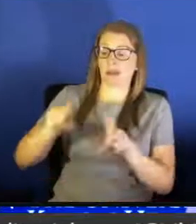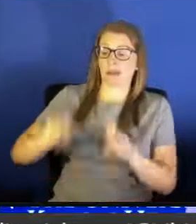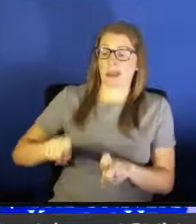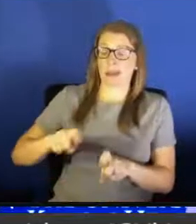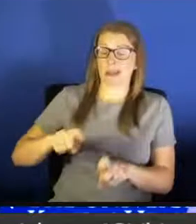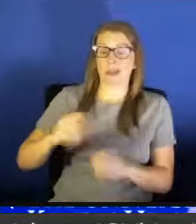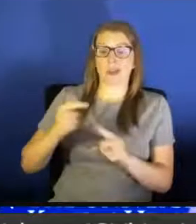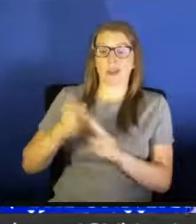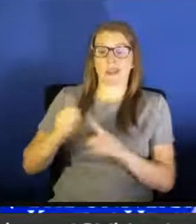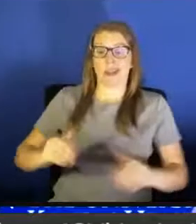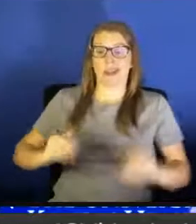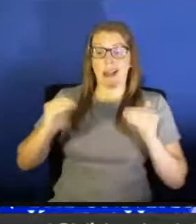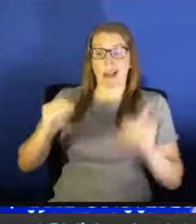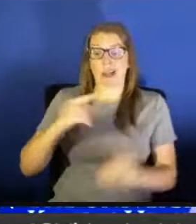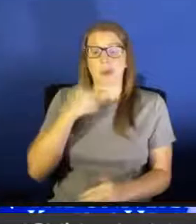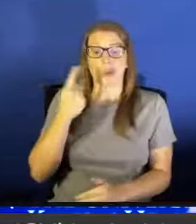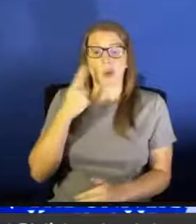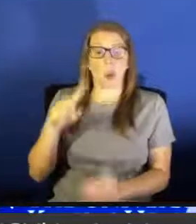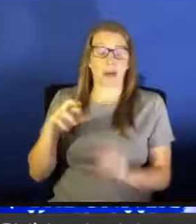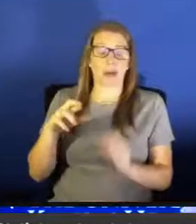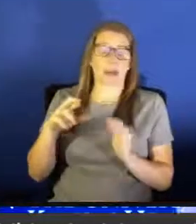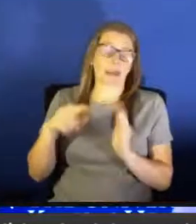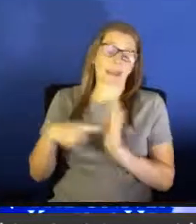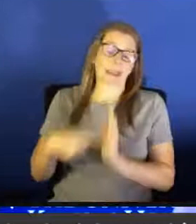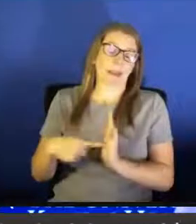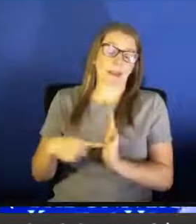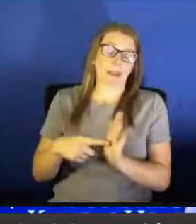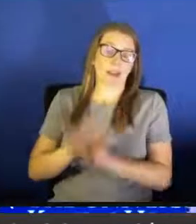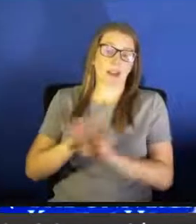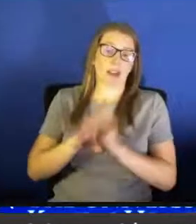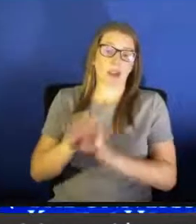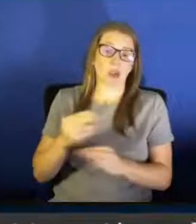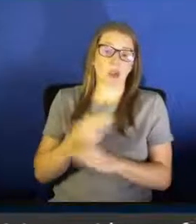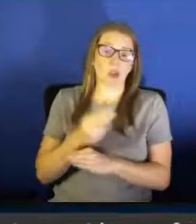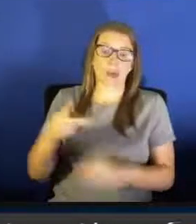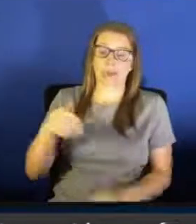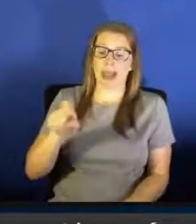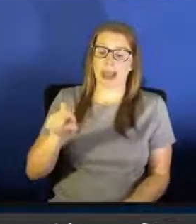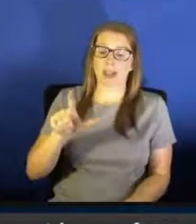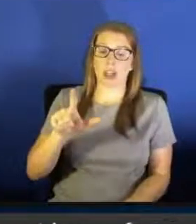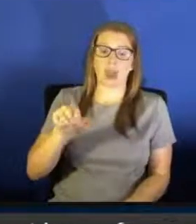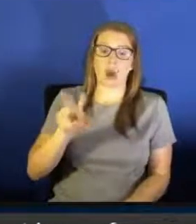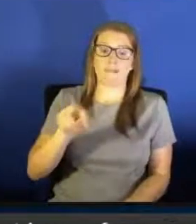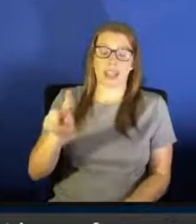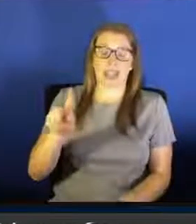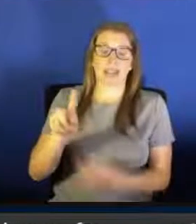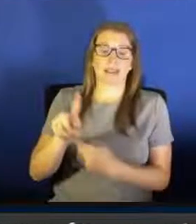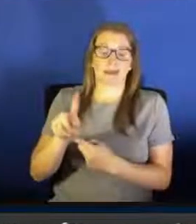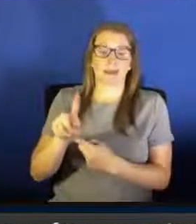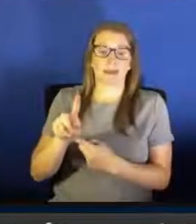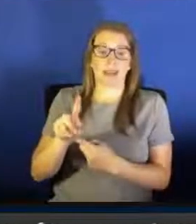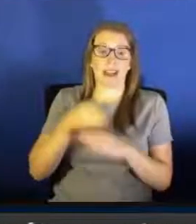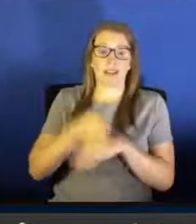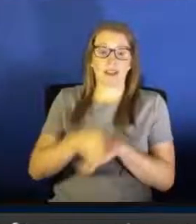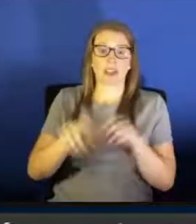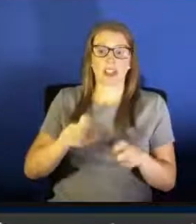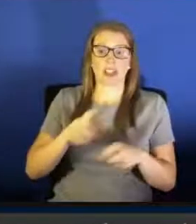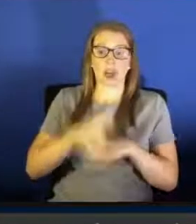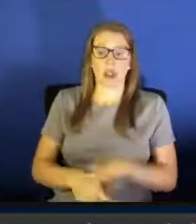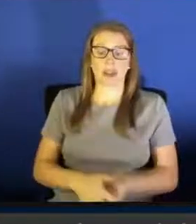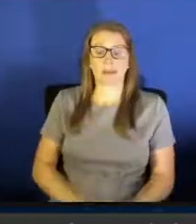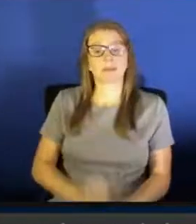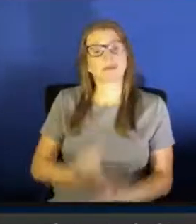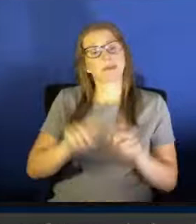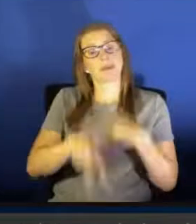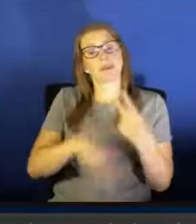you start to have symptoms, test early and use Paxlovid as well. All right, let's get back to our talk this morning about prostate cancer and the different types of